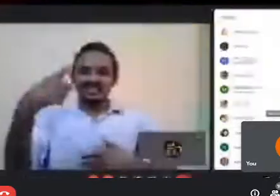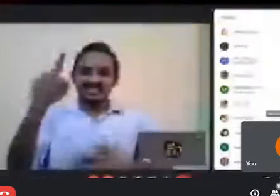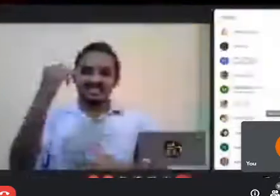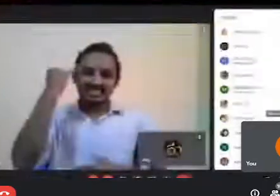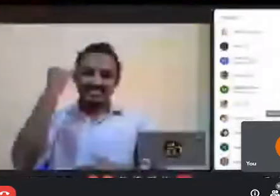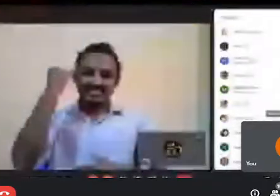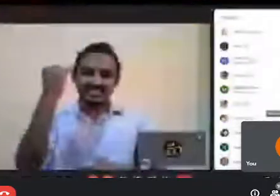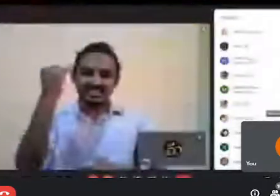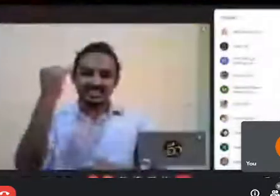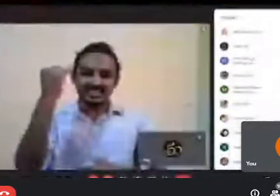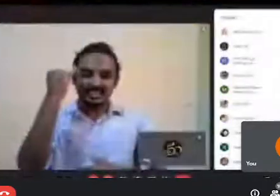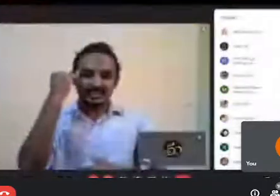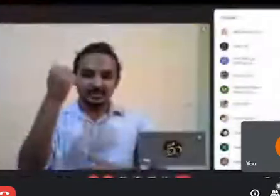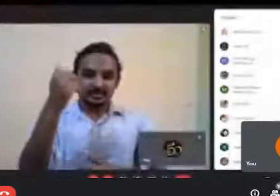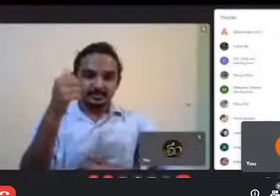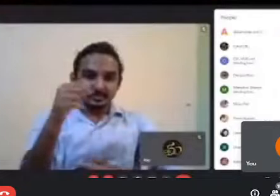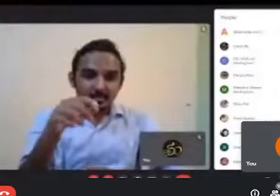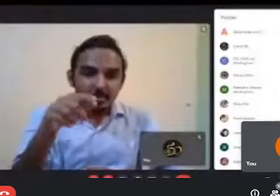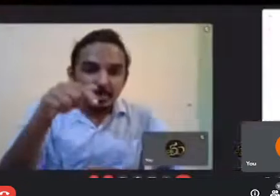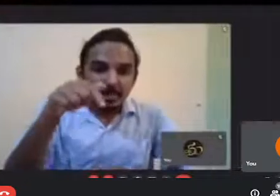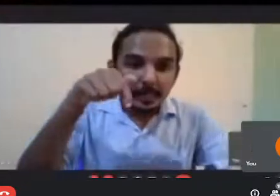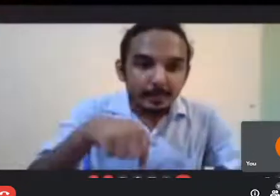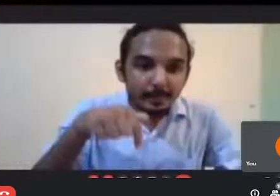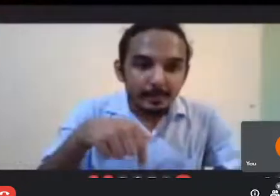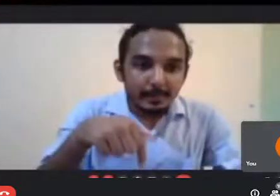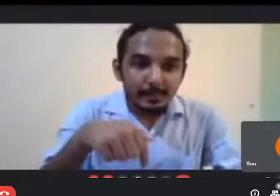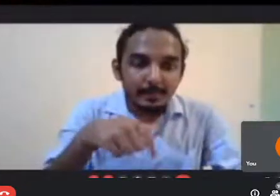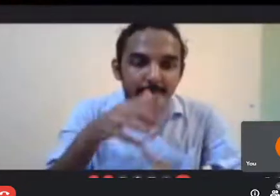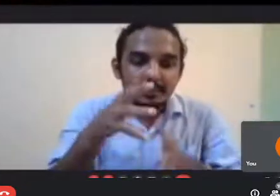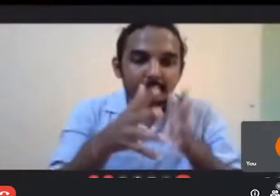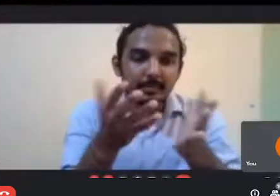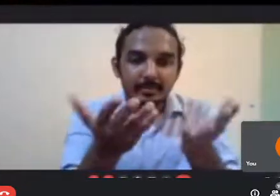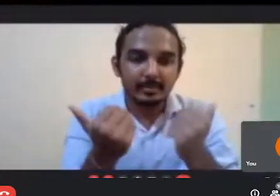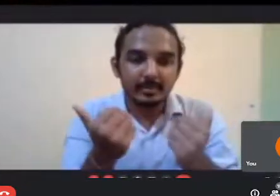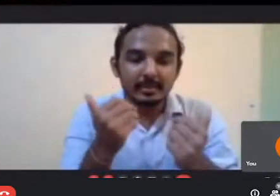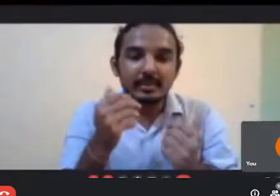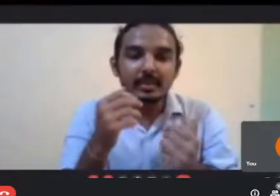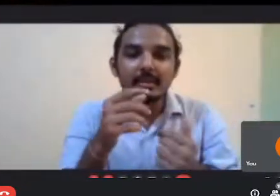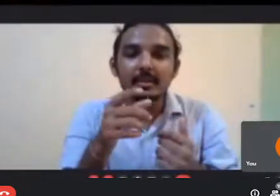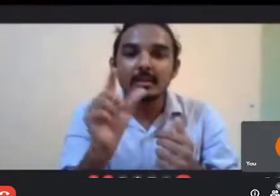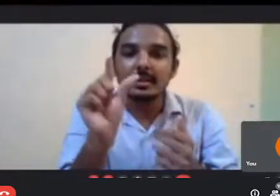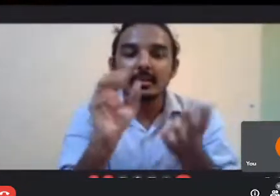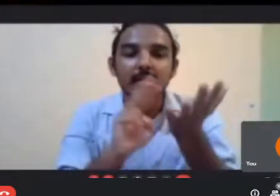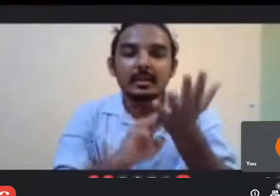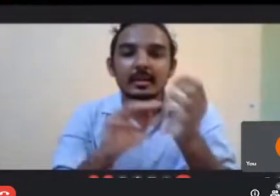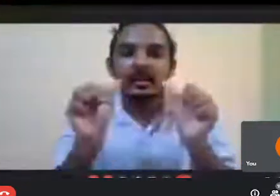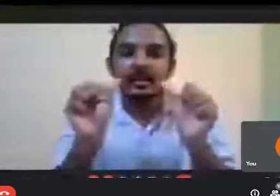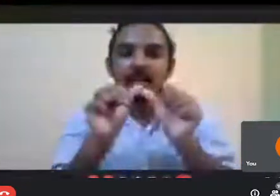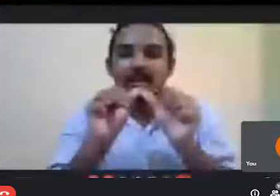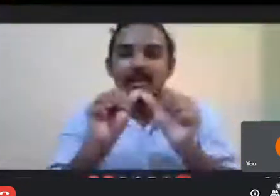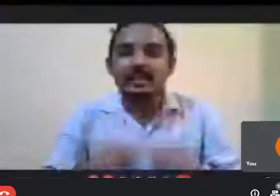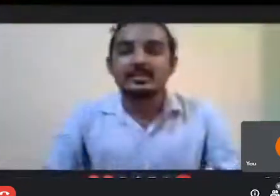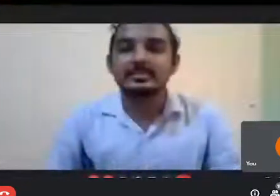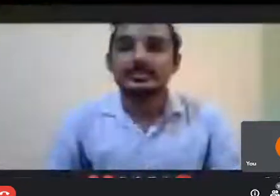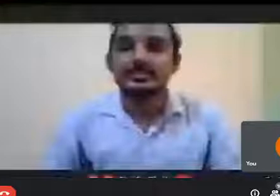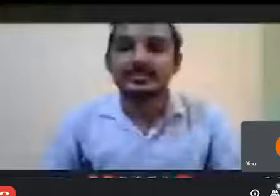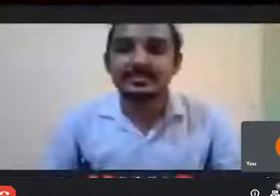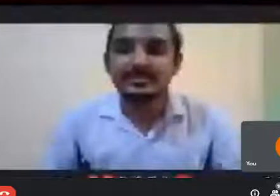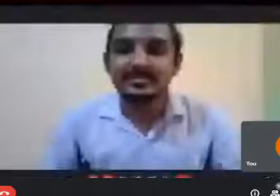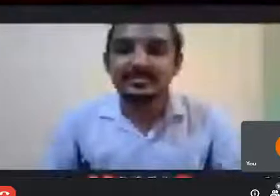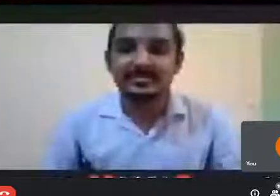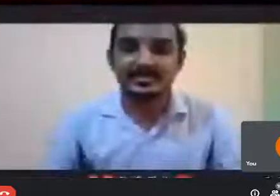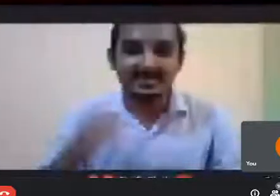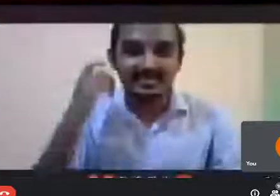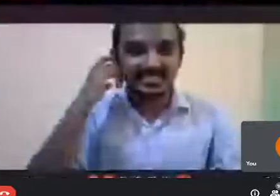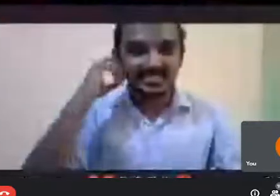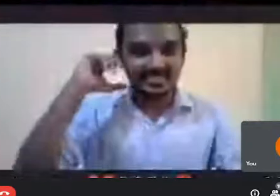can you just sign? It's one idea we want. Can you just show us They one want you to sign? copy. They want you to copy what